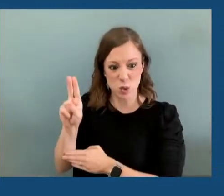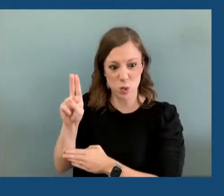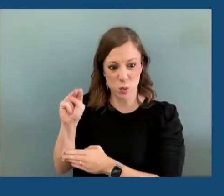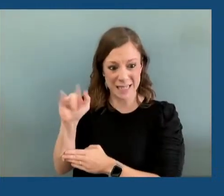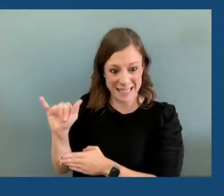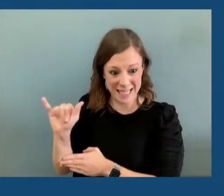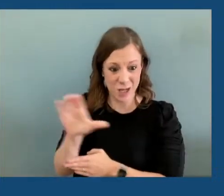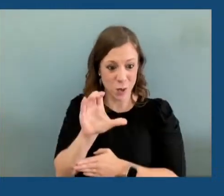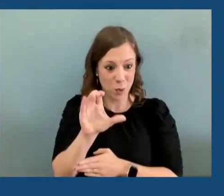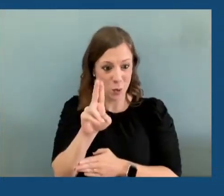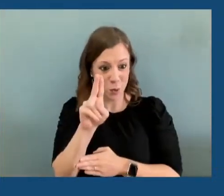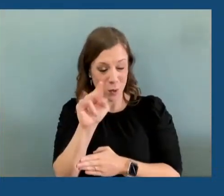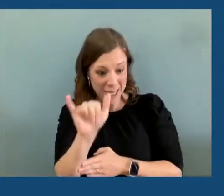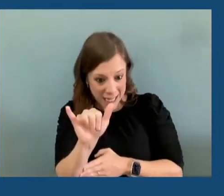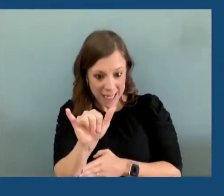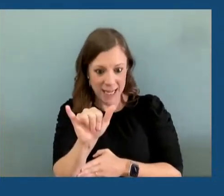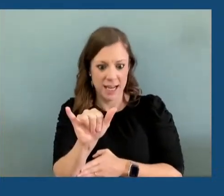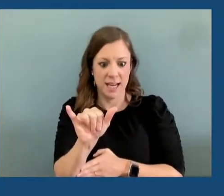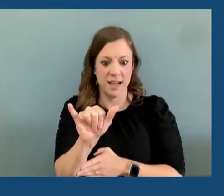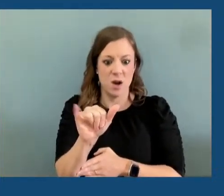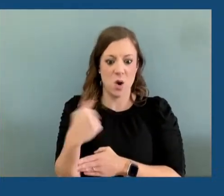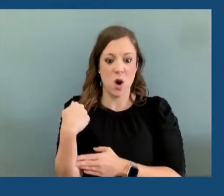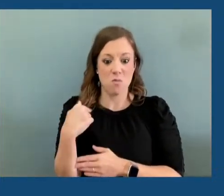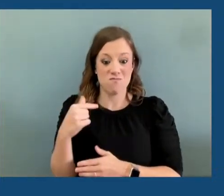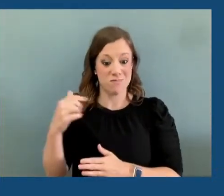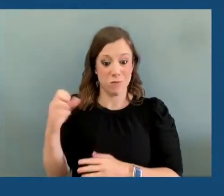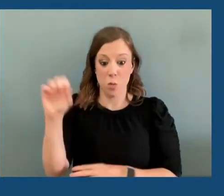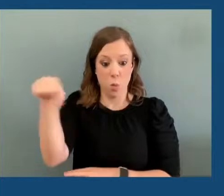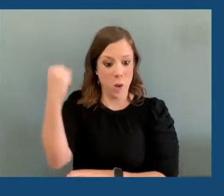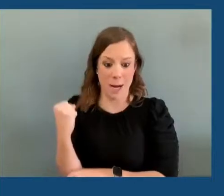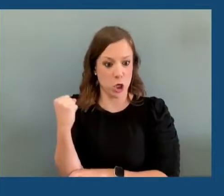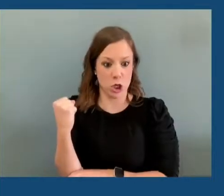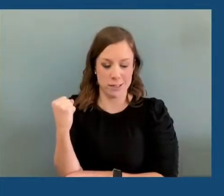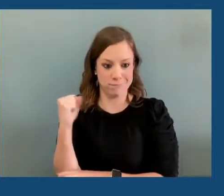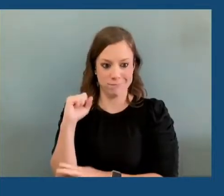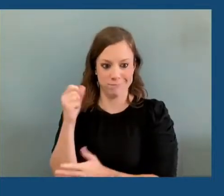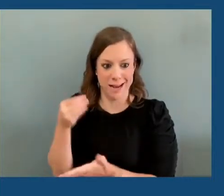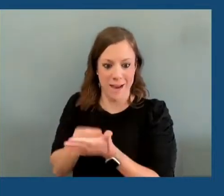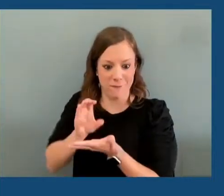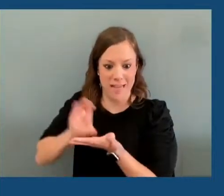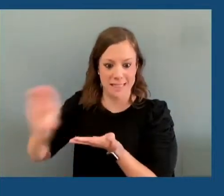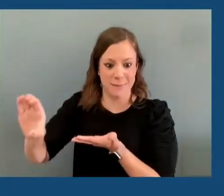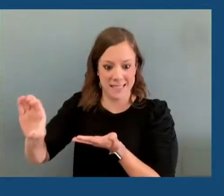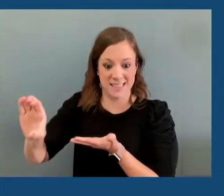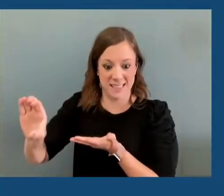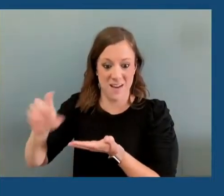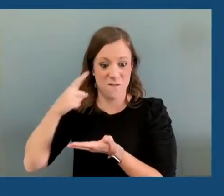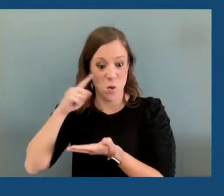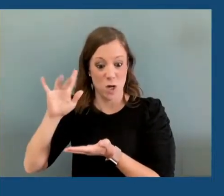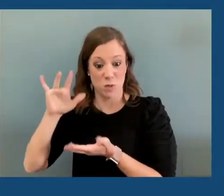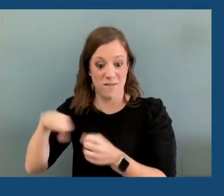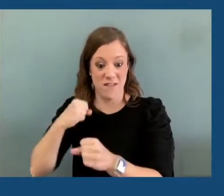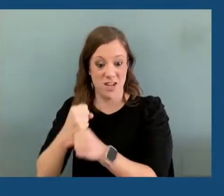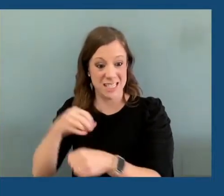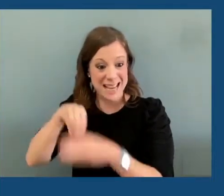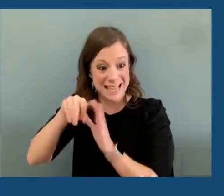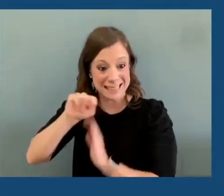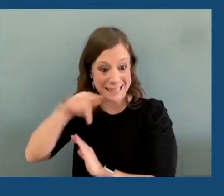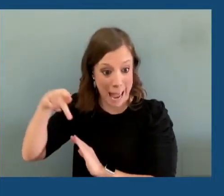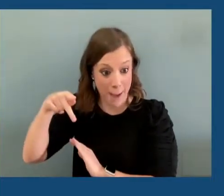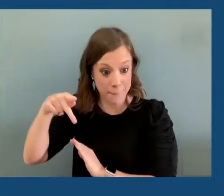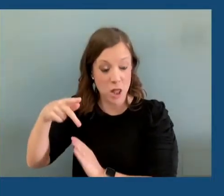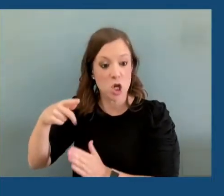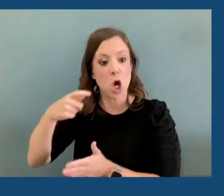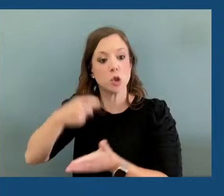last 25 years in TAP, the Tuition Assistance Program. We believe in you. It makes us feel great about what